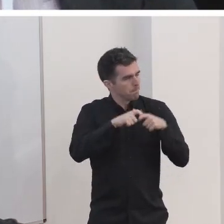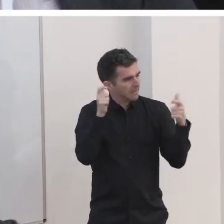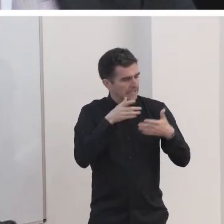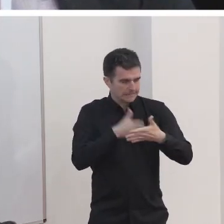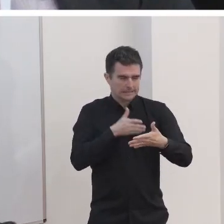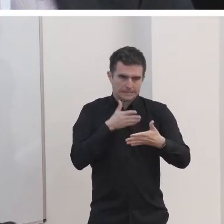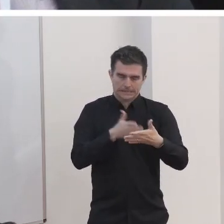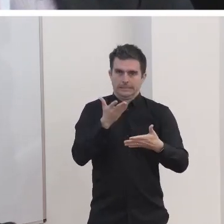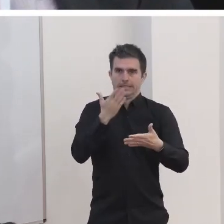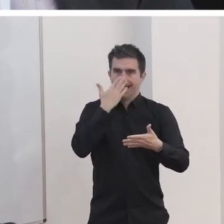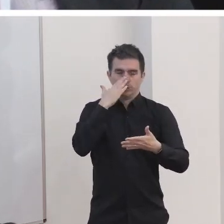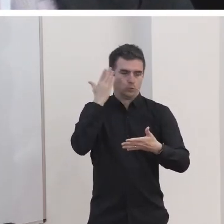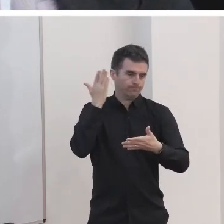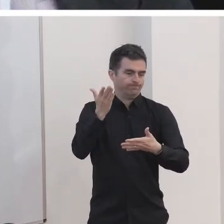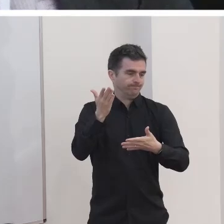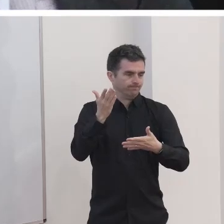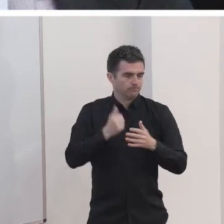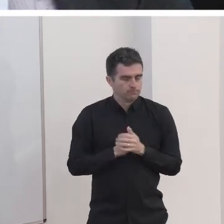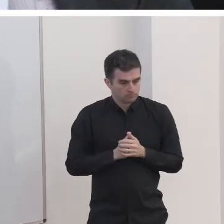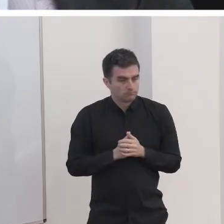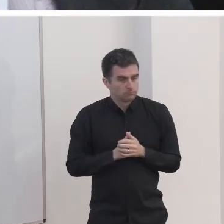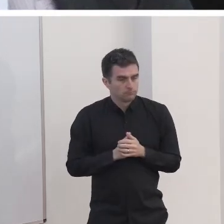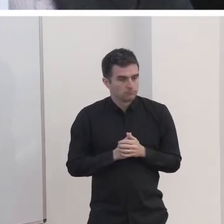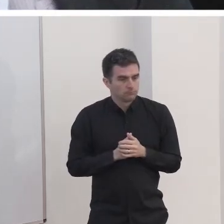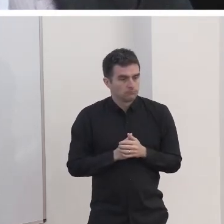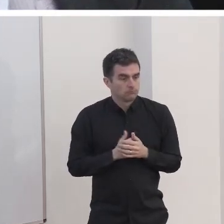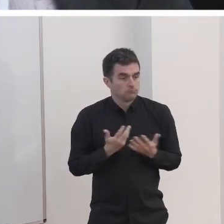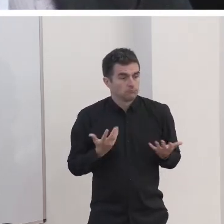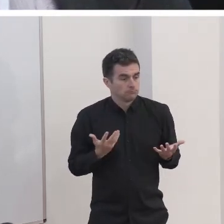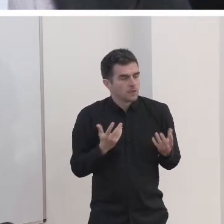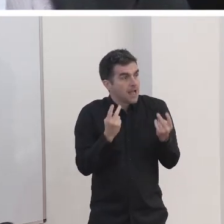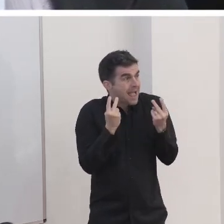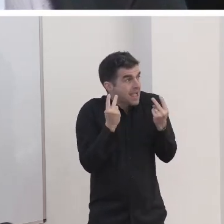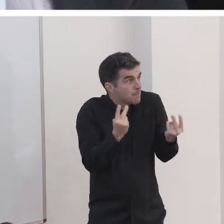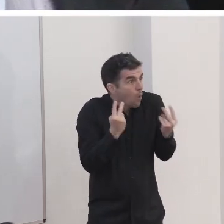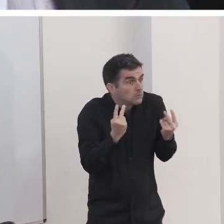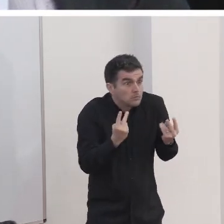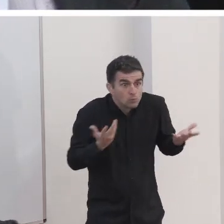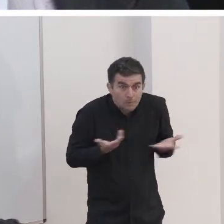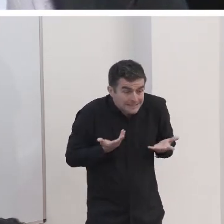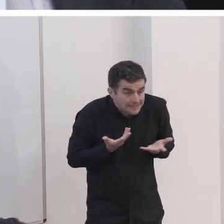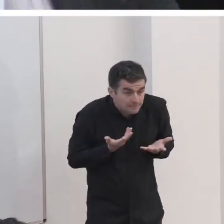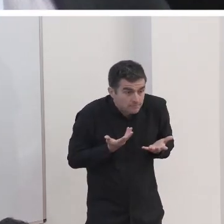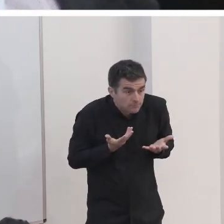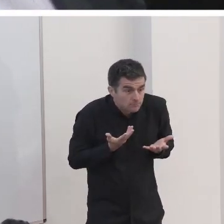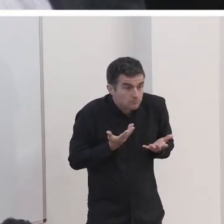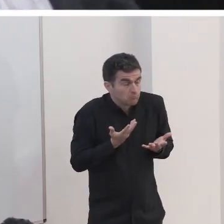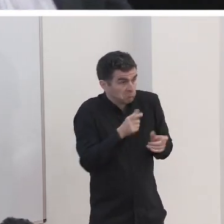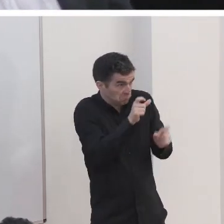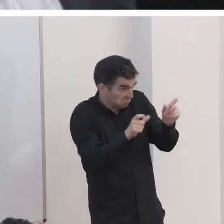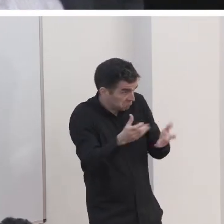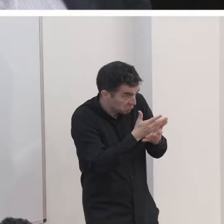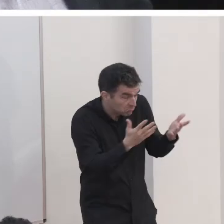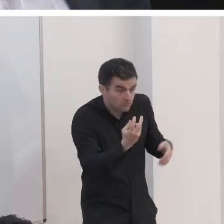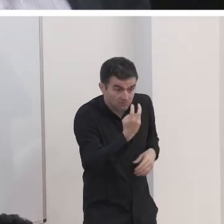thing is that if you are visually impaired or you are an hearing impaired, you don't have justice within